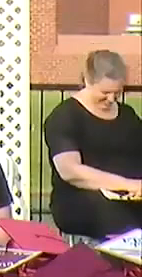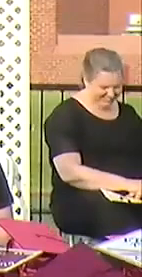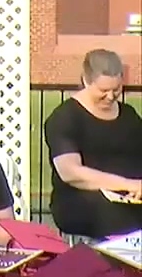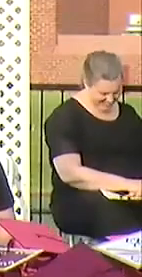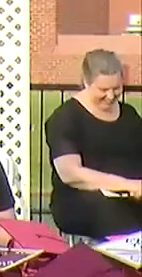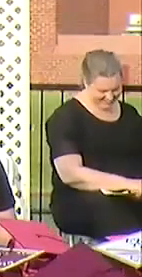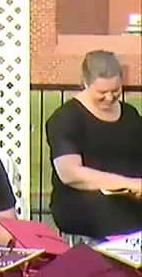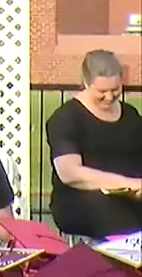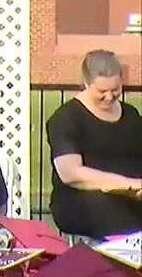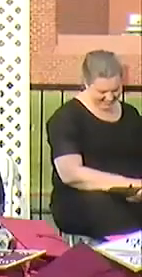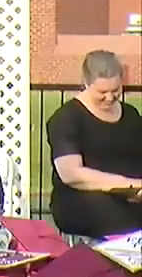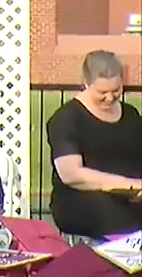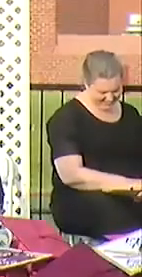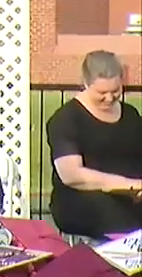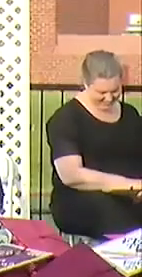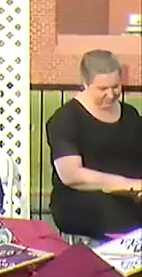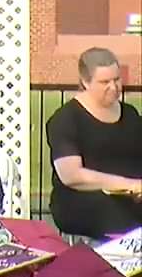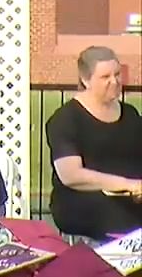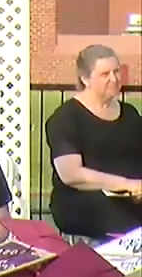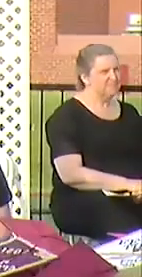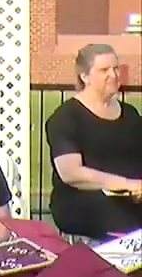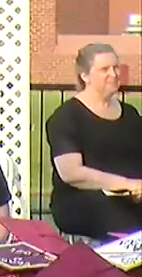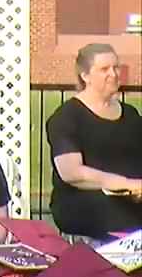Spencer K. Malley.